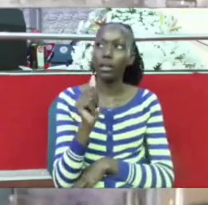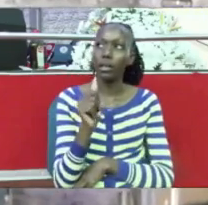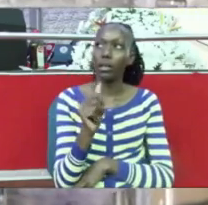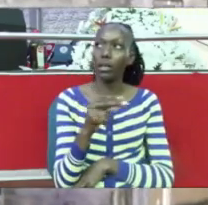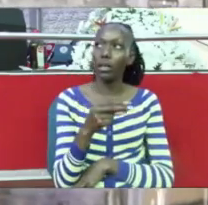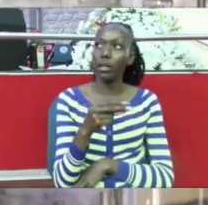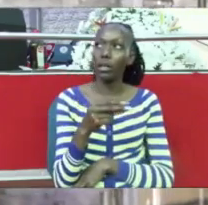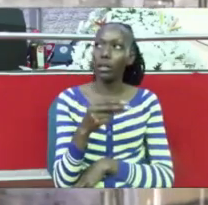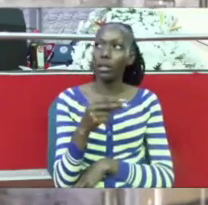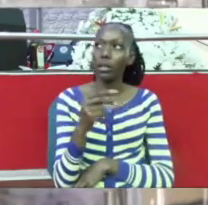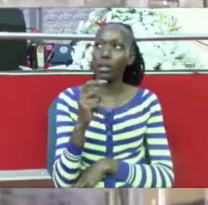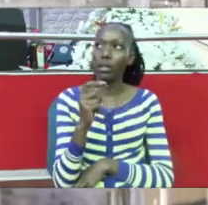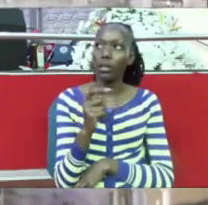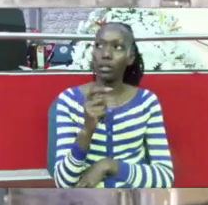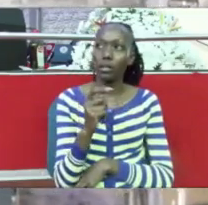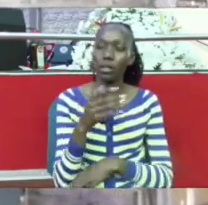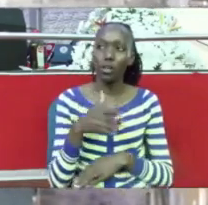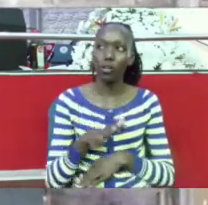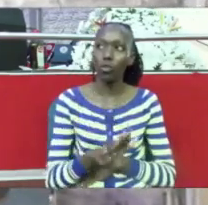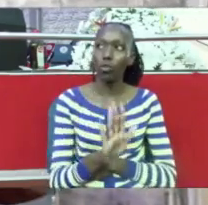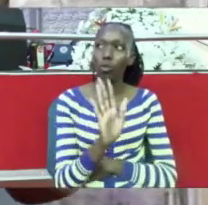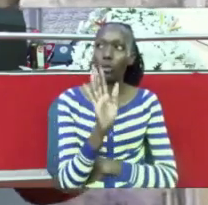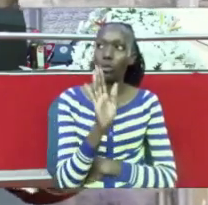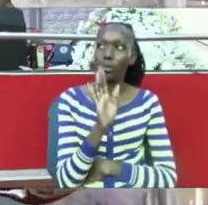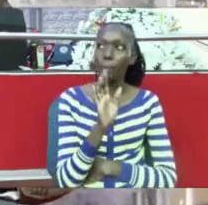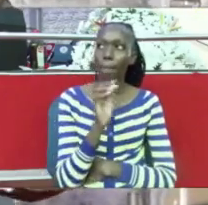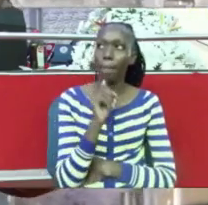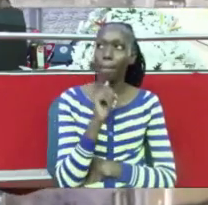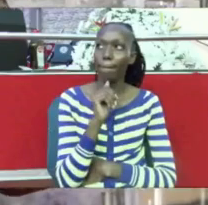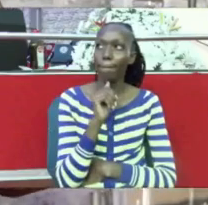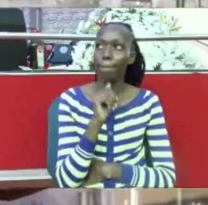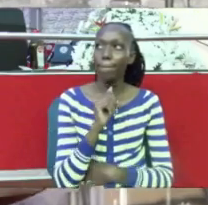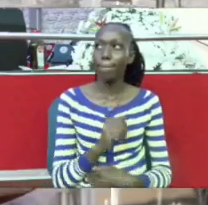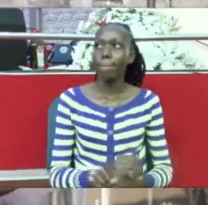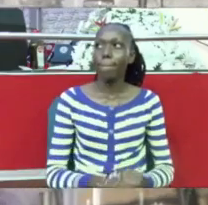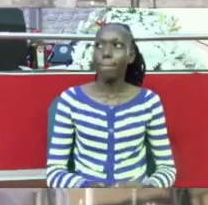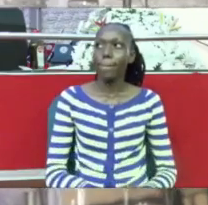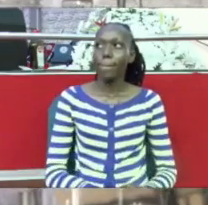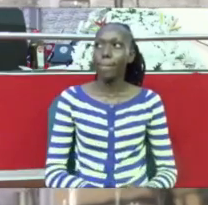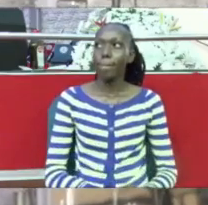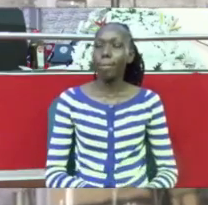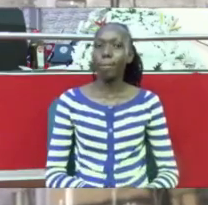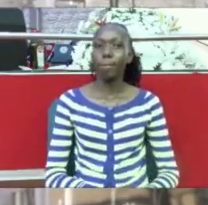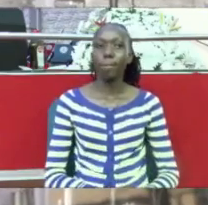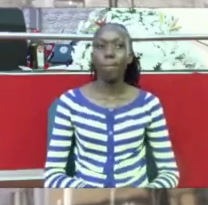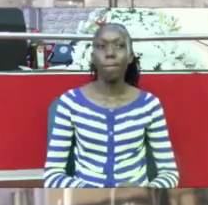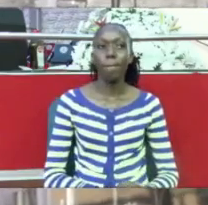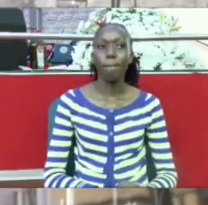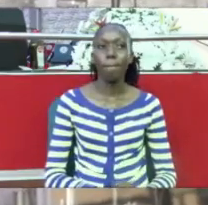ya mdudu. The second definition of creeping. Tafsiri ya pili ya kutambaa.